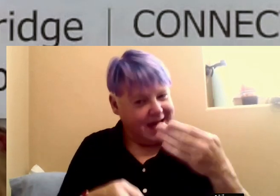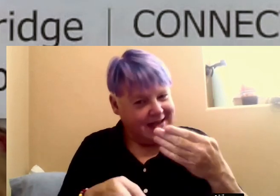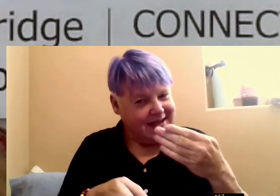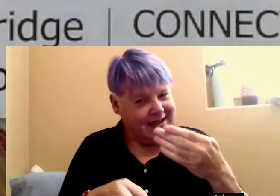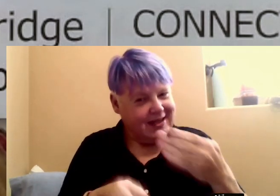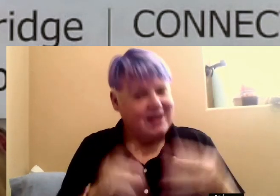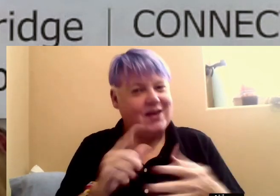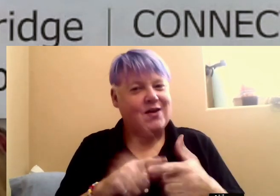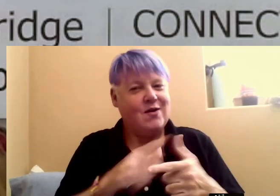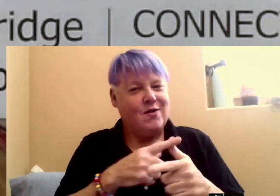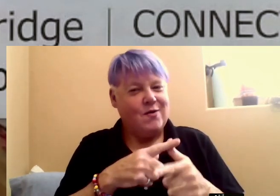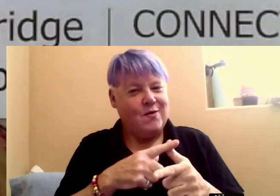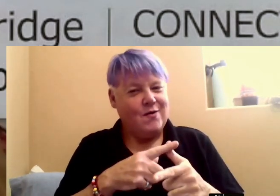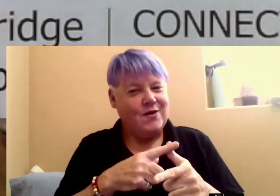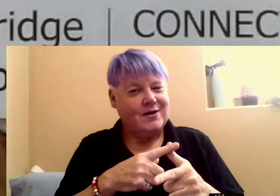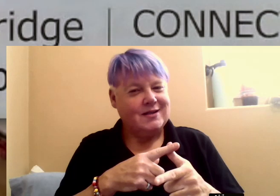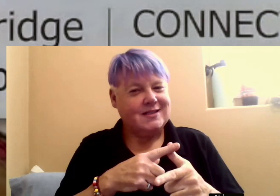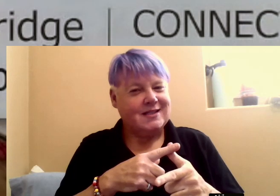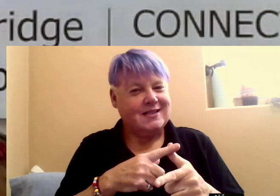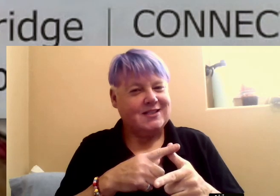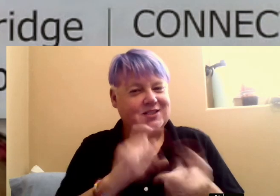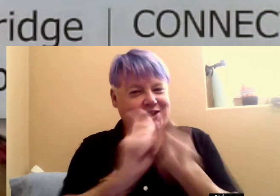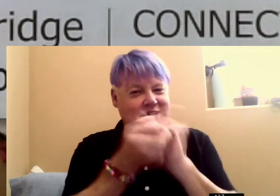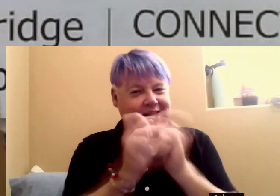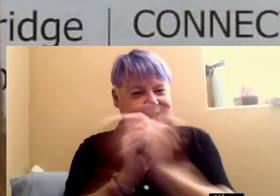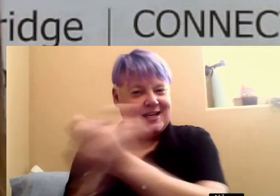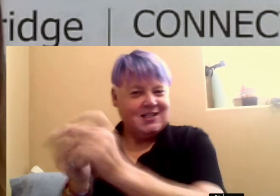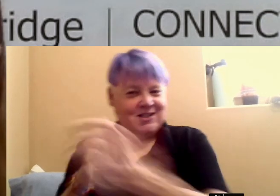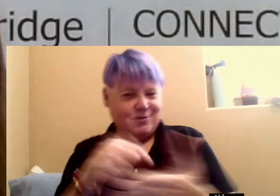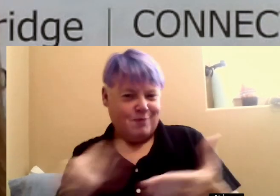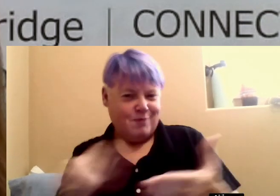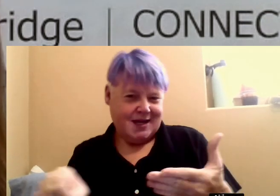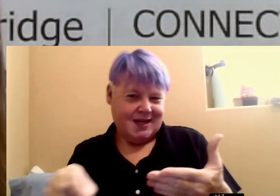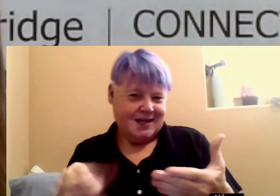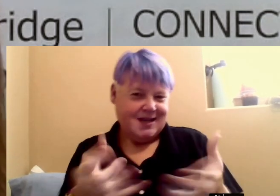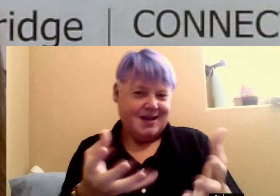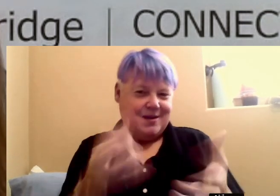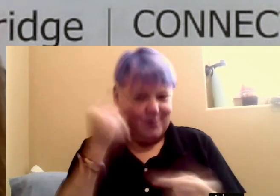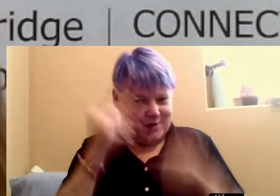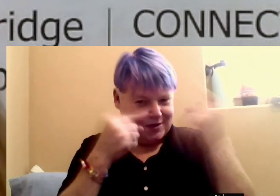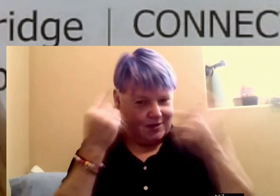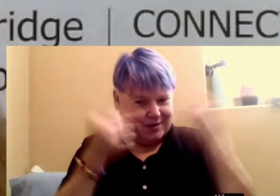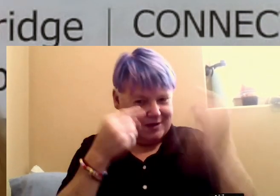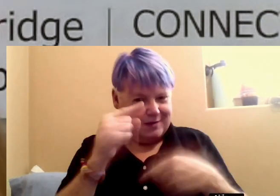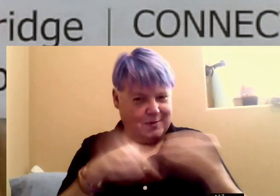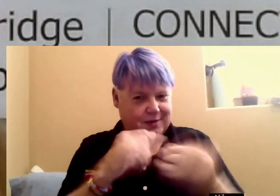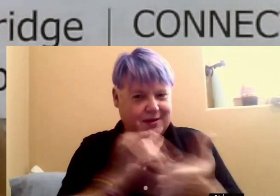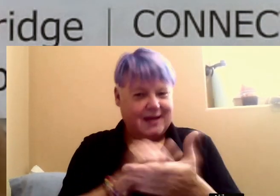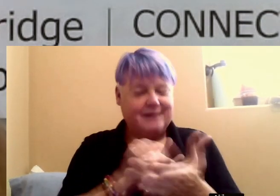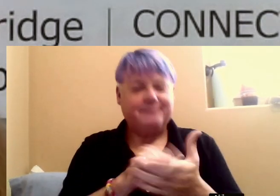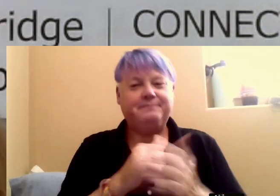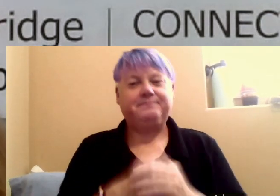of wraps up, or does it kind of change as you're writing? I just wondered what that process kind of looked like. For me,